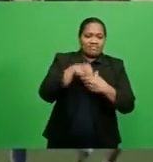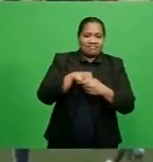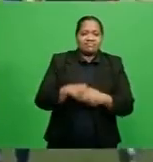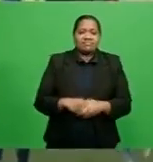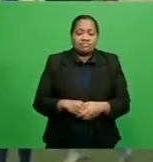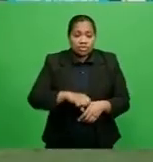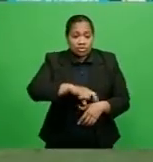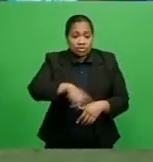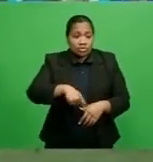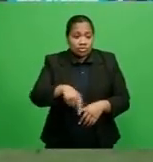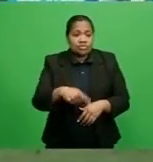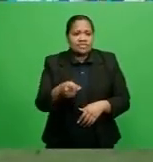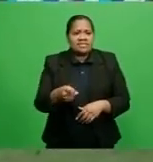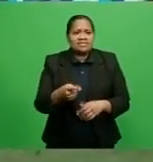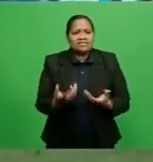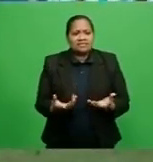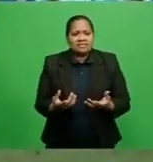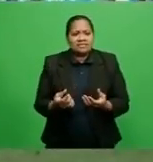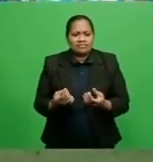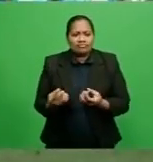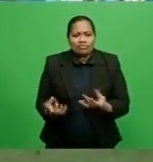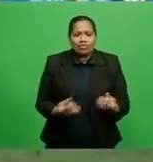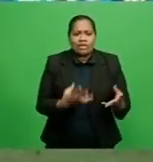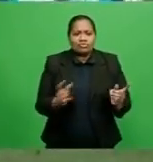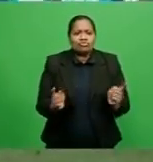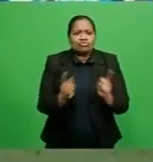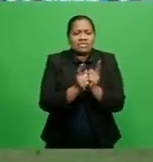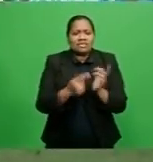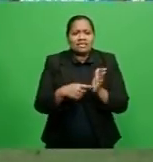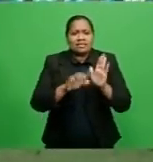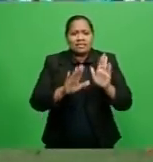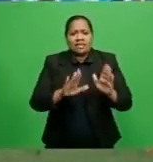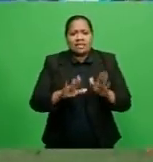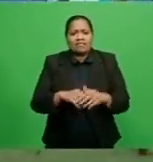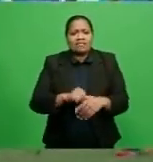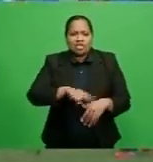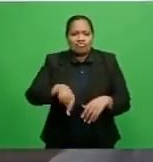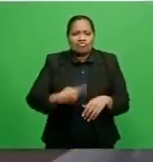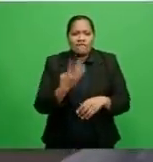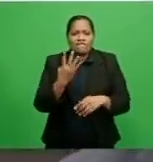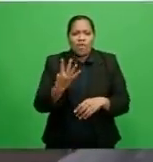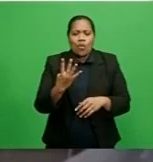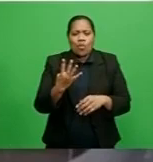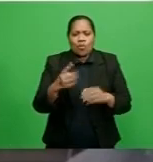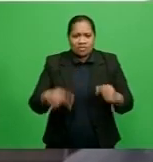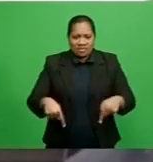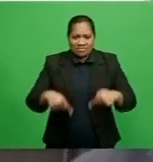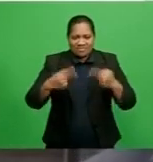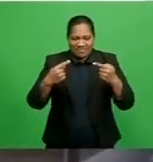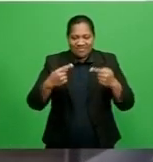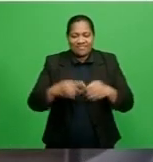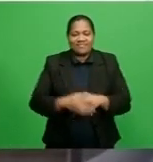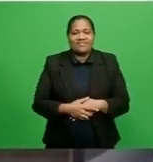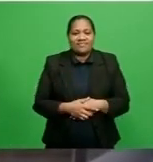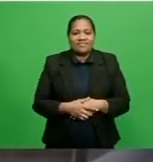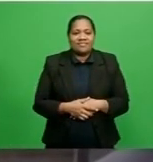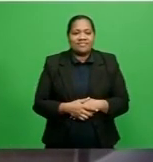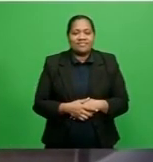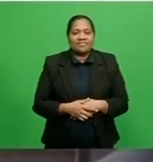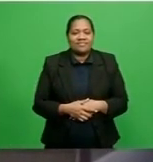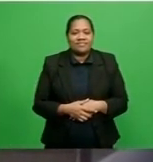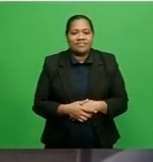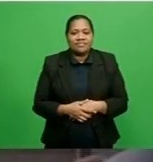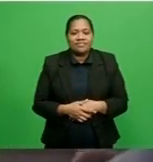as underdogs as they prepare to meet Tailevu in round 4 of the Skipper Cup competition. At Tailevu, we had